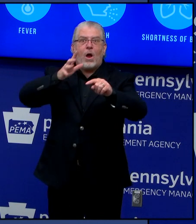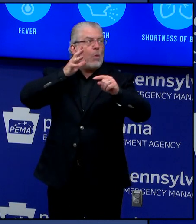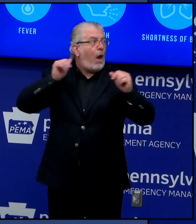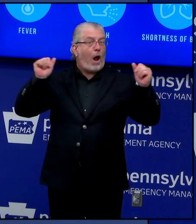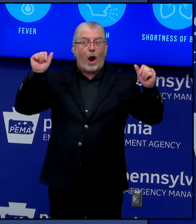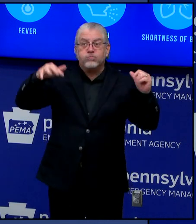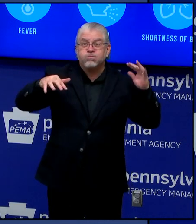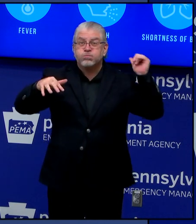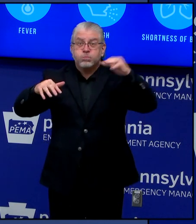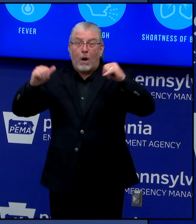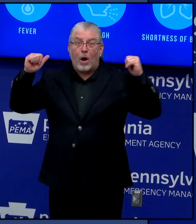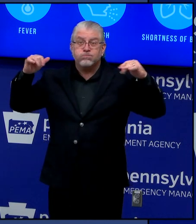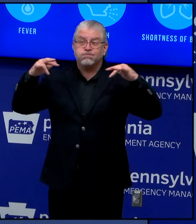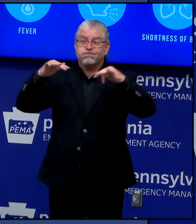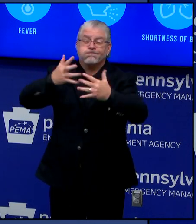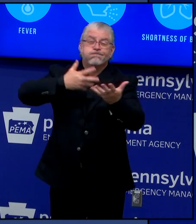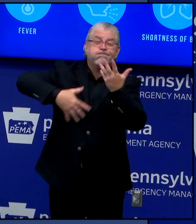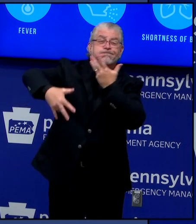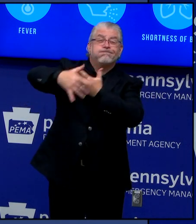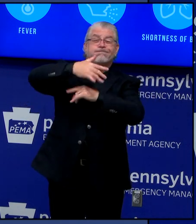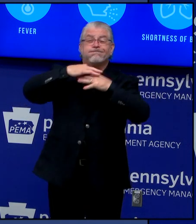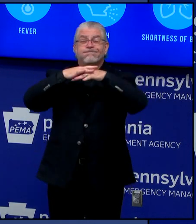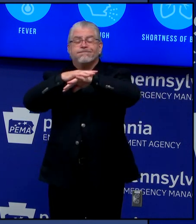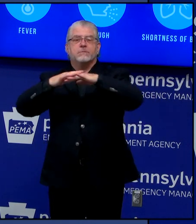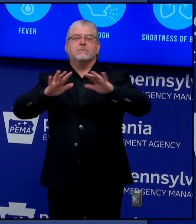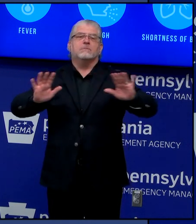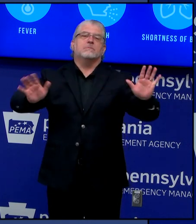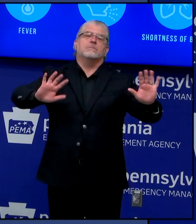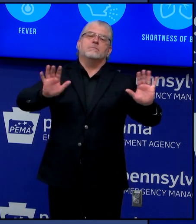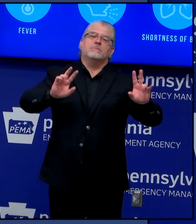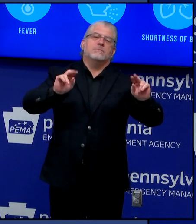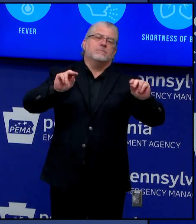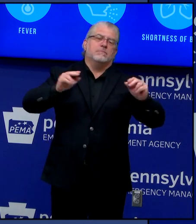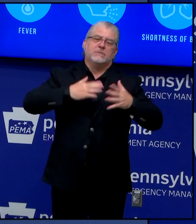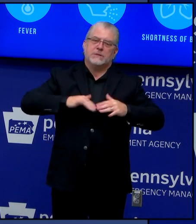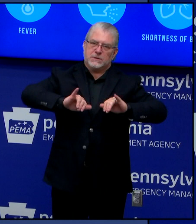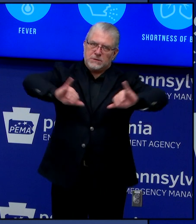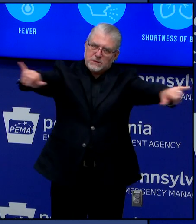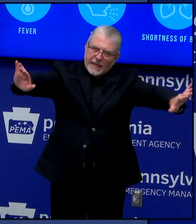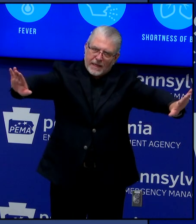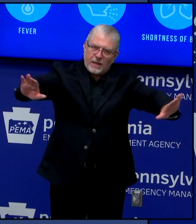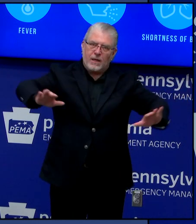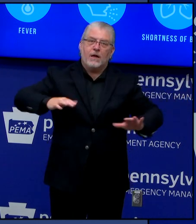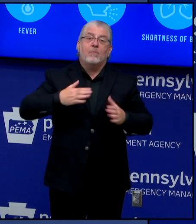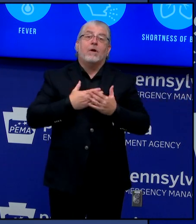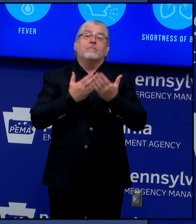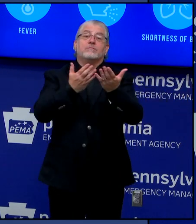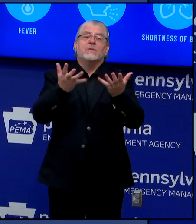practice social distancing. And so my recommendation is for people to stay home.